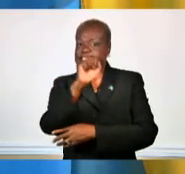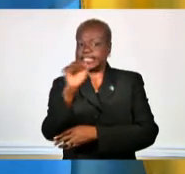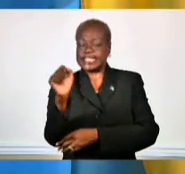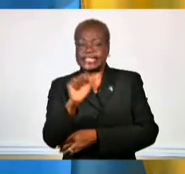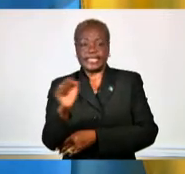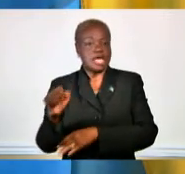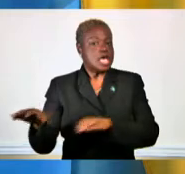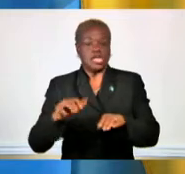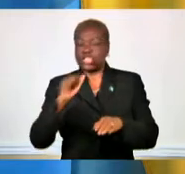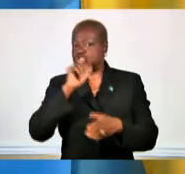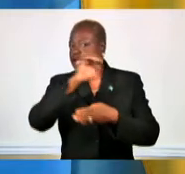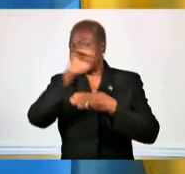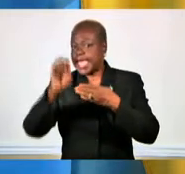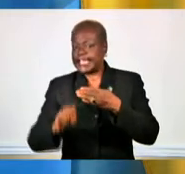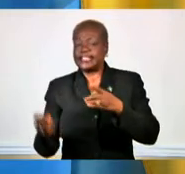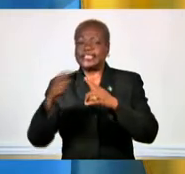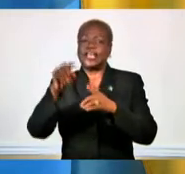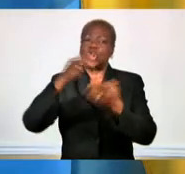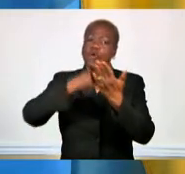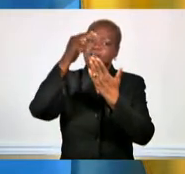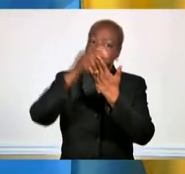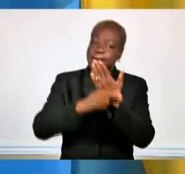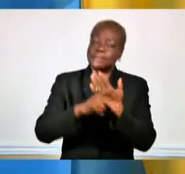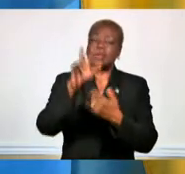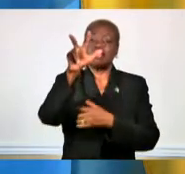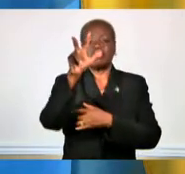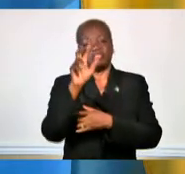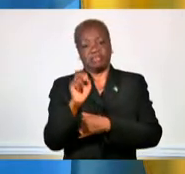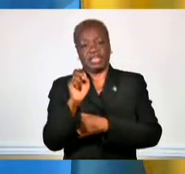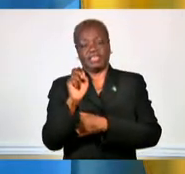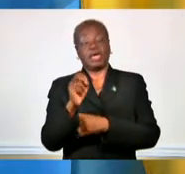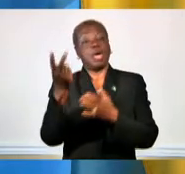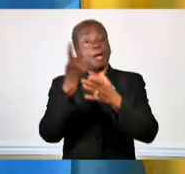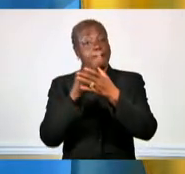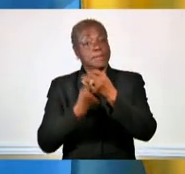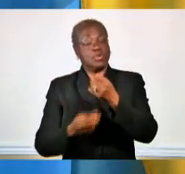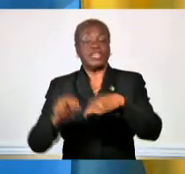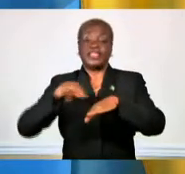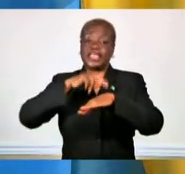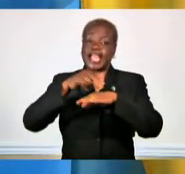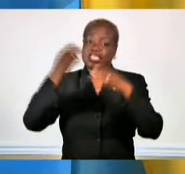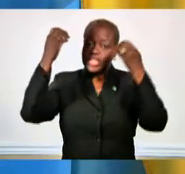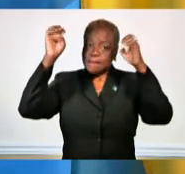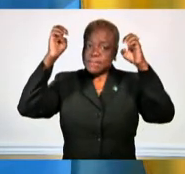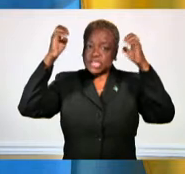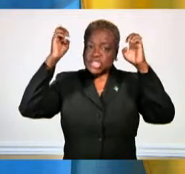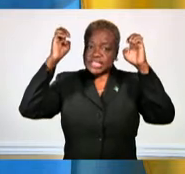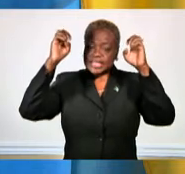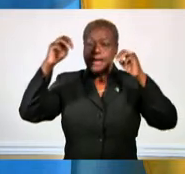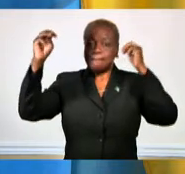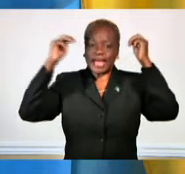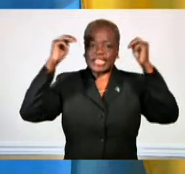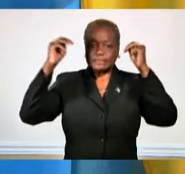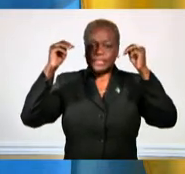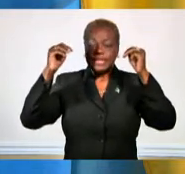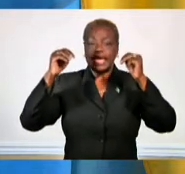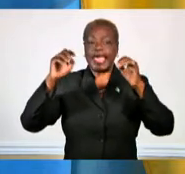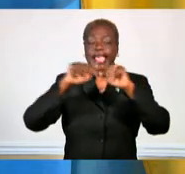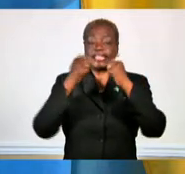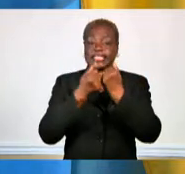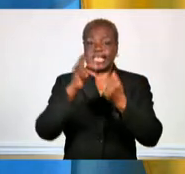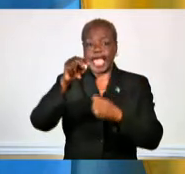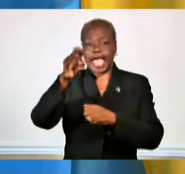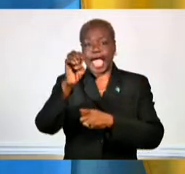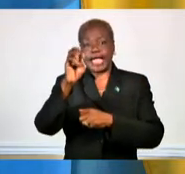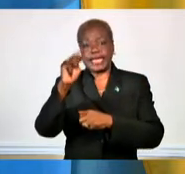not end until November 30th. Both the National Emergency Management Agency, NEMA,